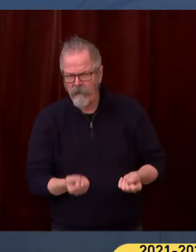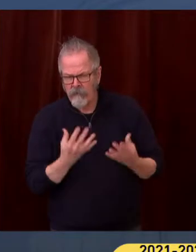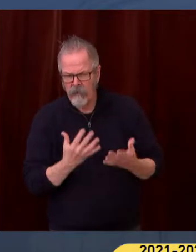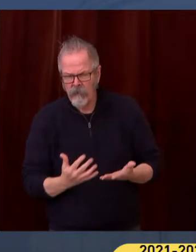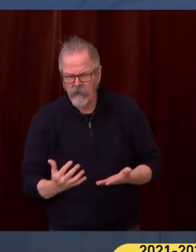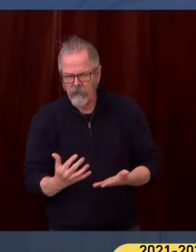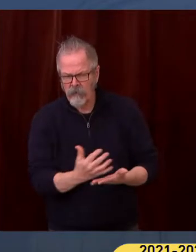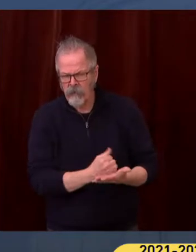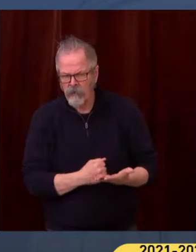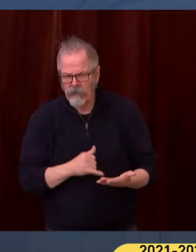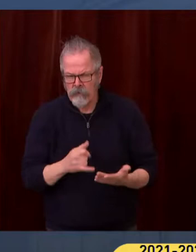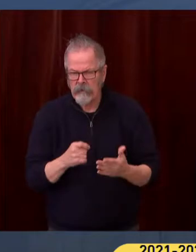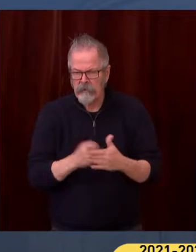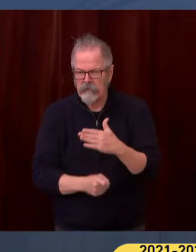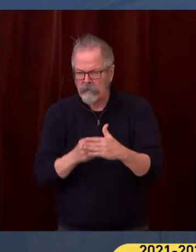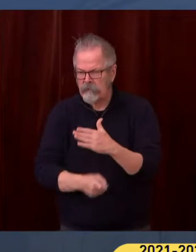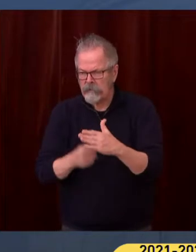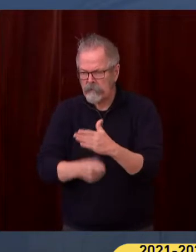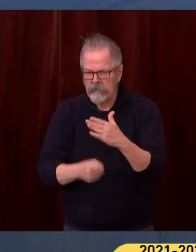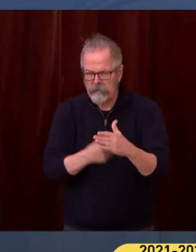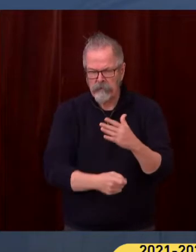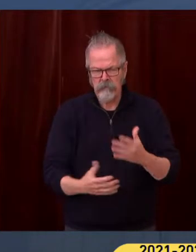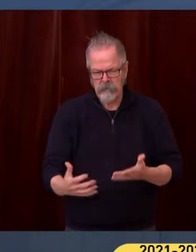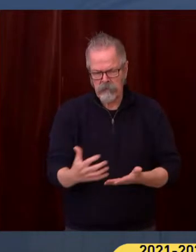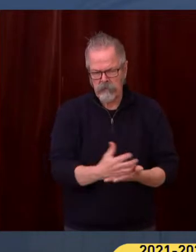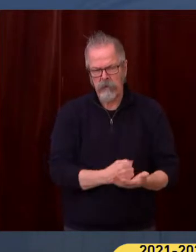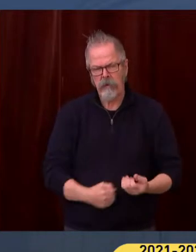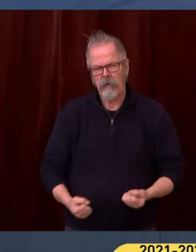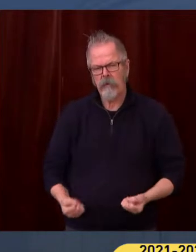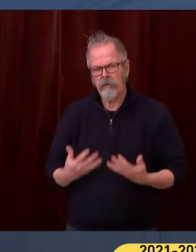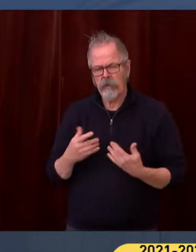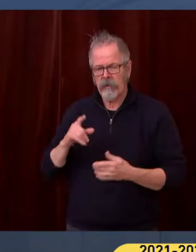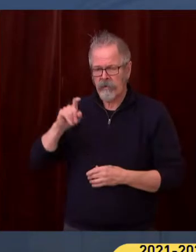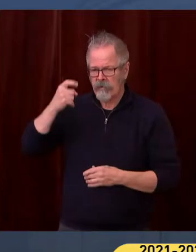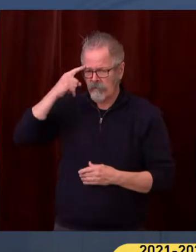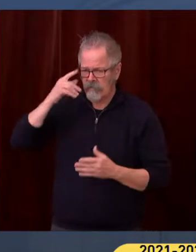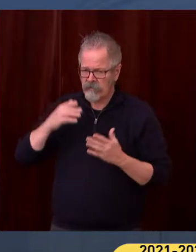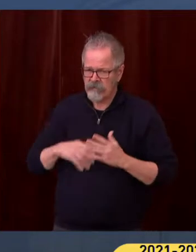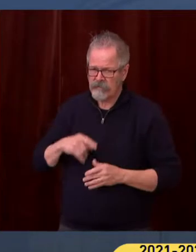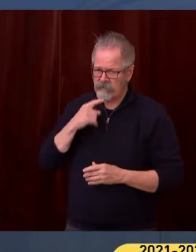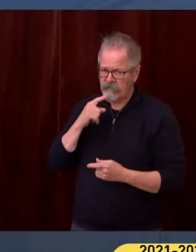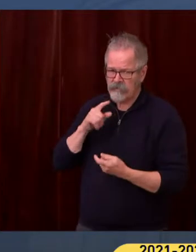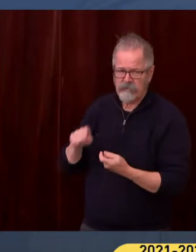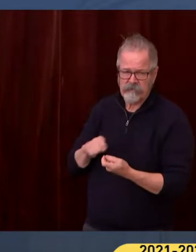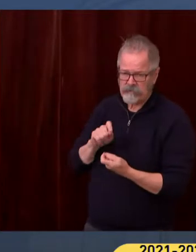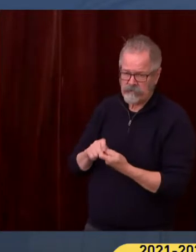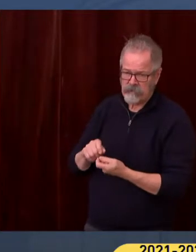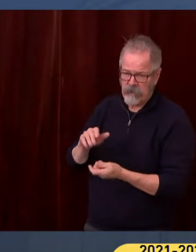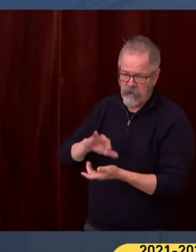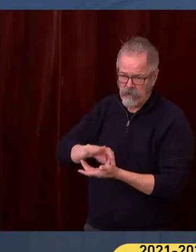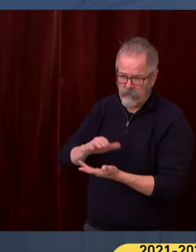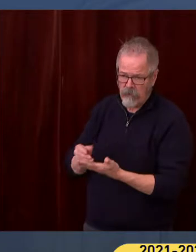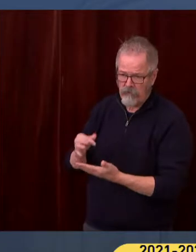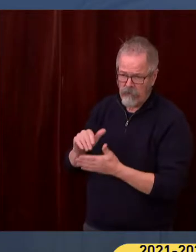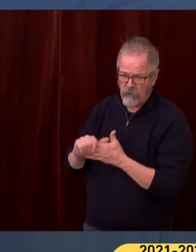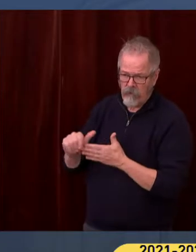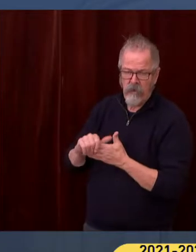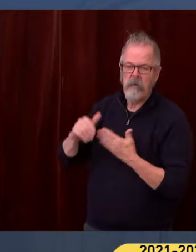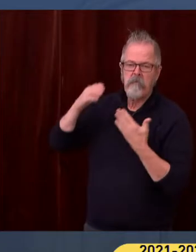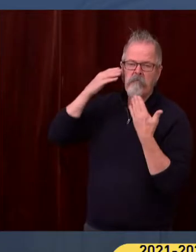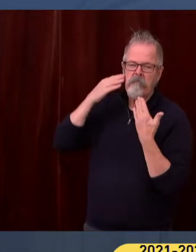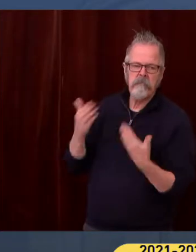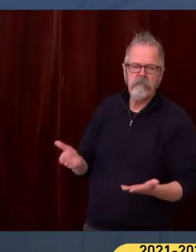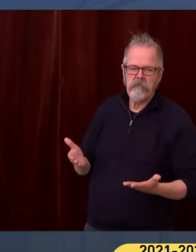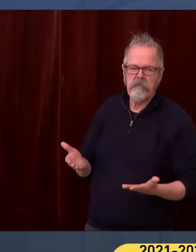I don't have those dollar figures off the top of my head. Now, it's important to note, the revenue that would be generated